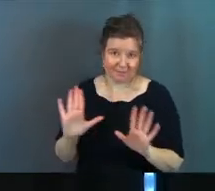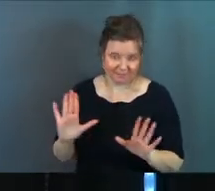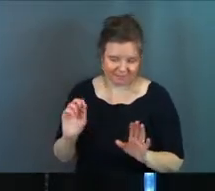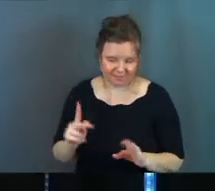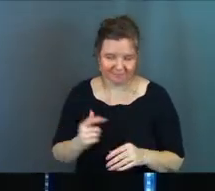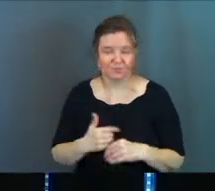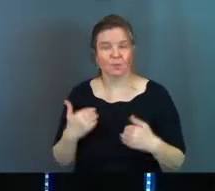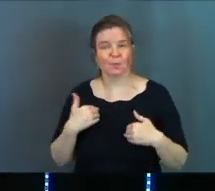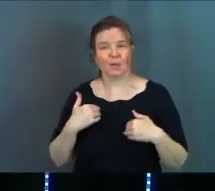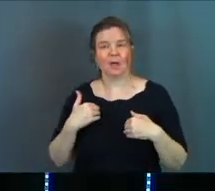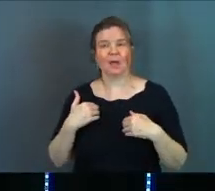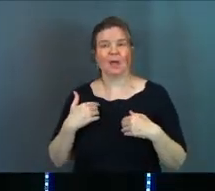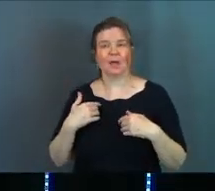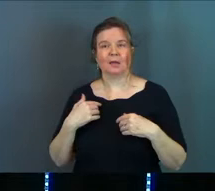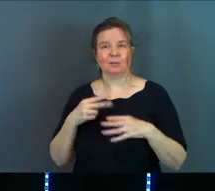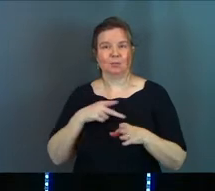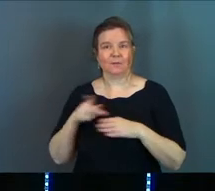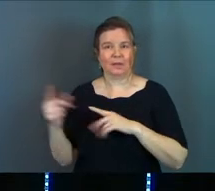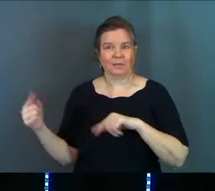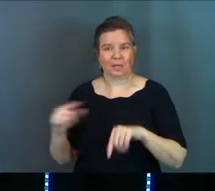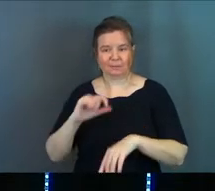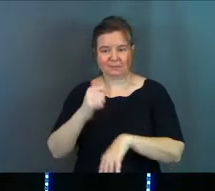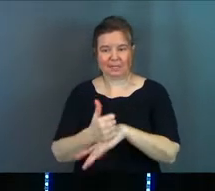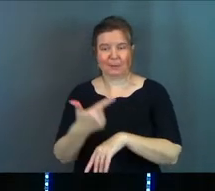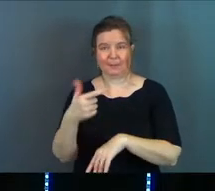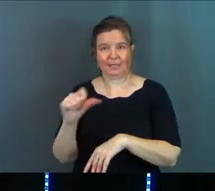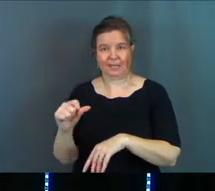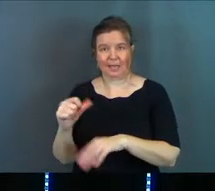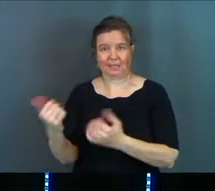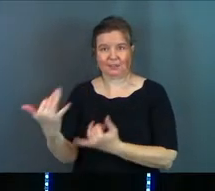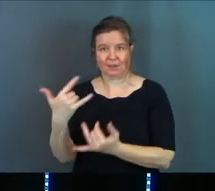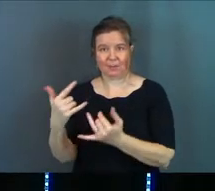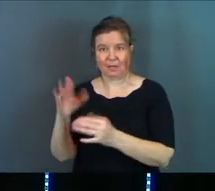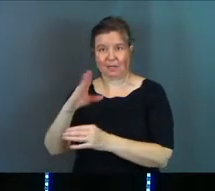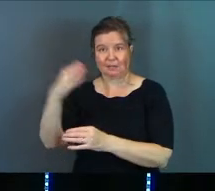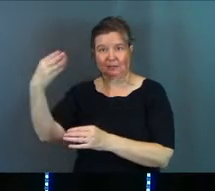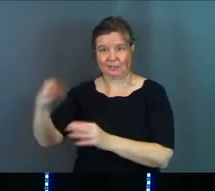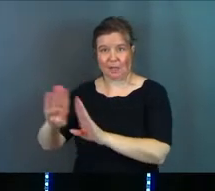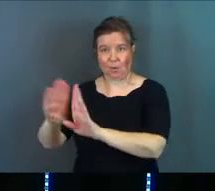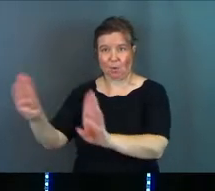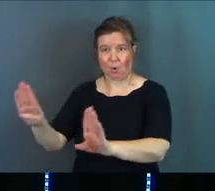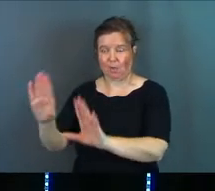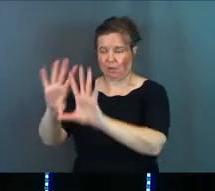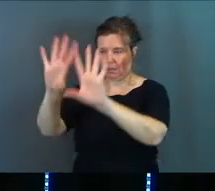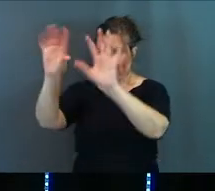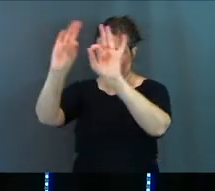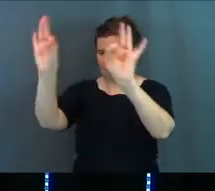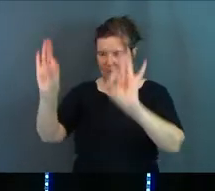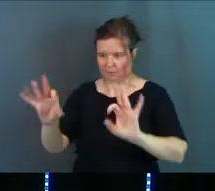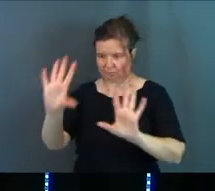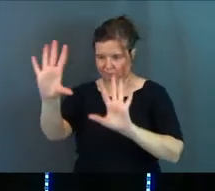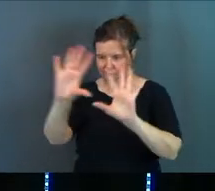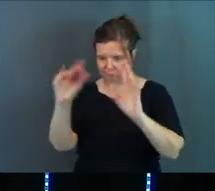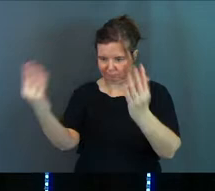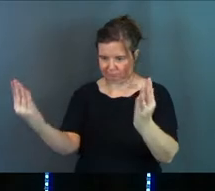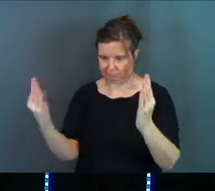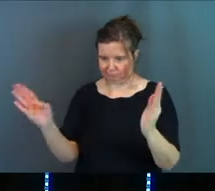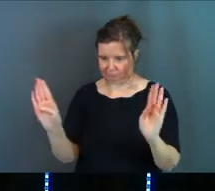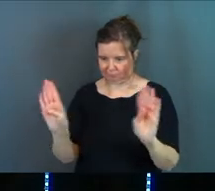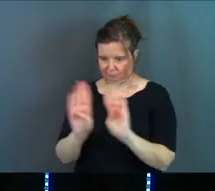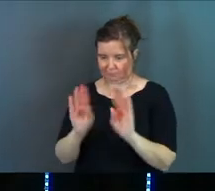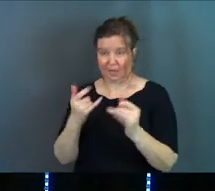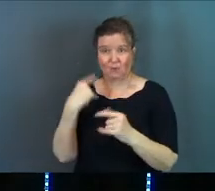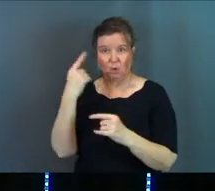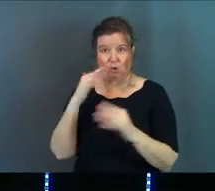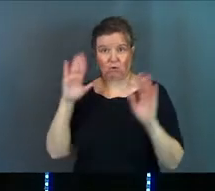way, okay? So we had contractors come in, putting a gas fireplace on the side wall, and they framed the whole thing out, and they put the firebox in there, and